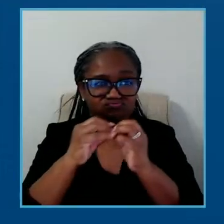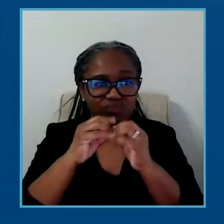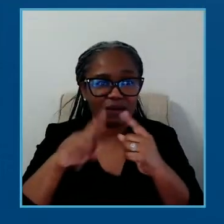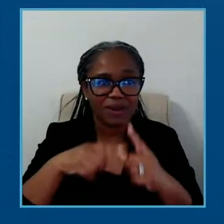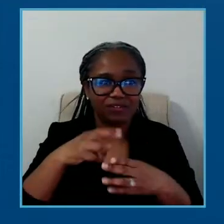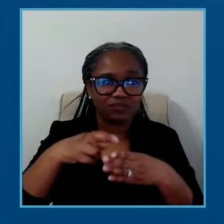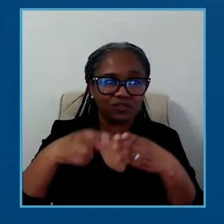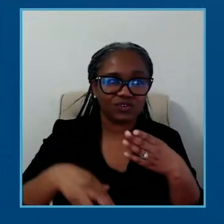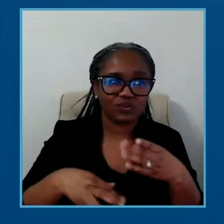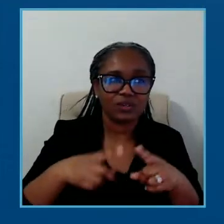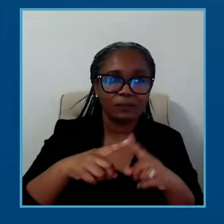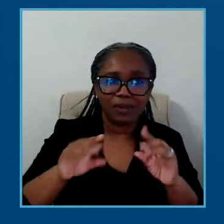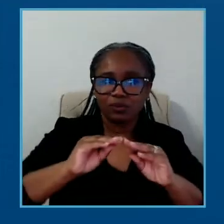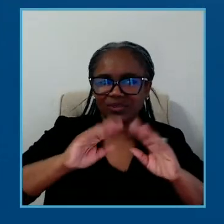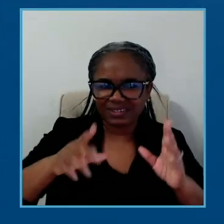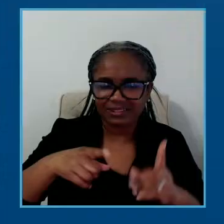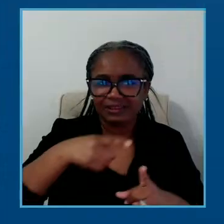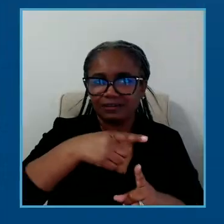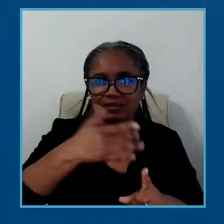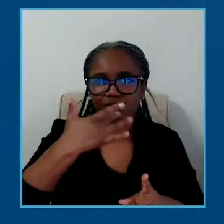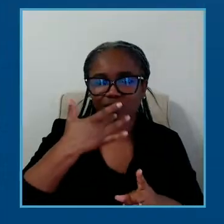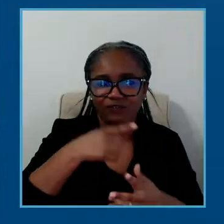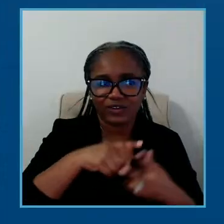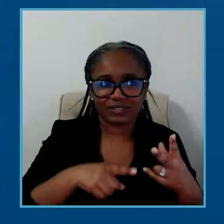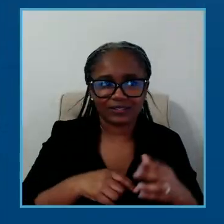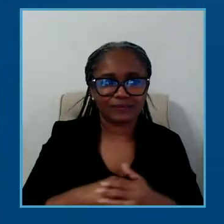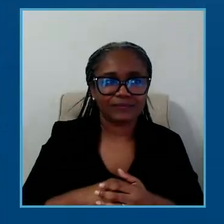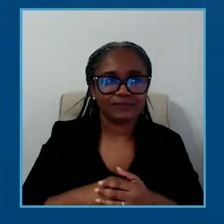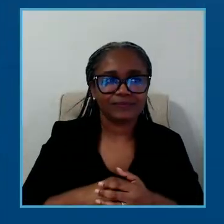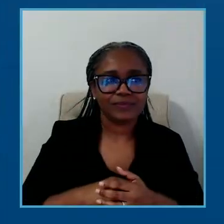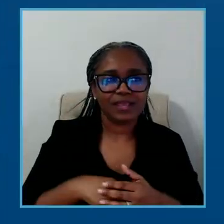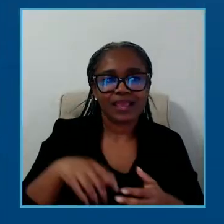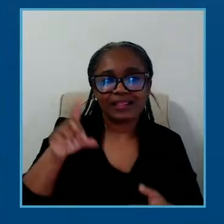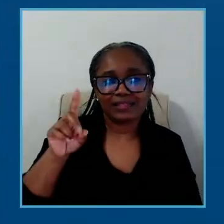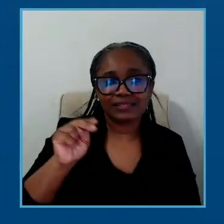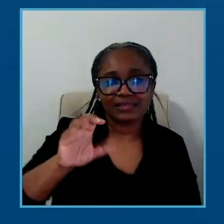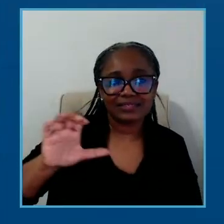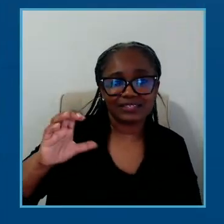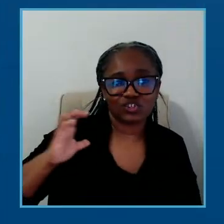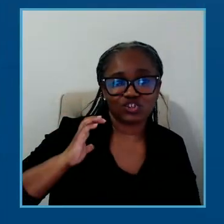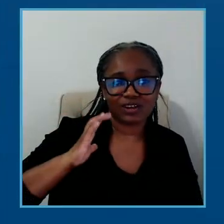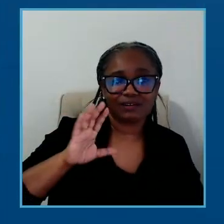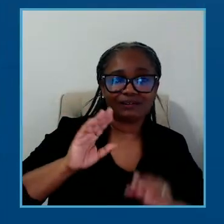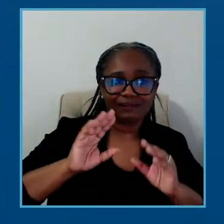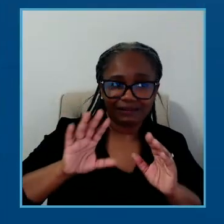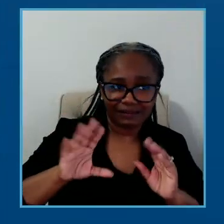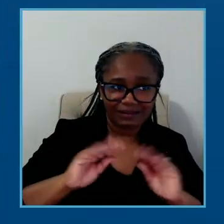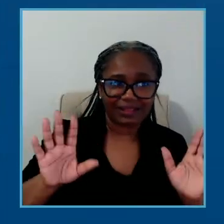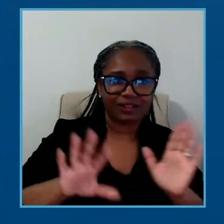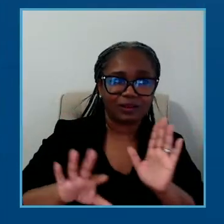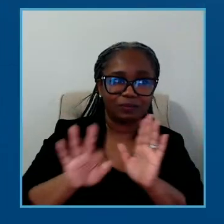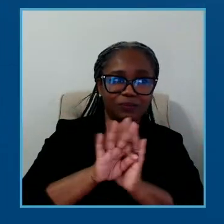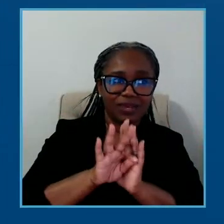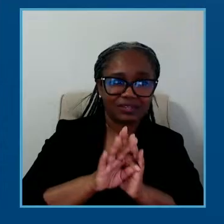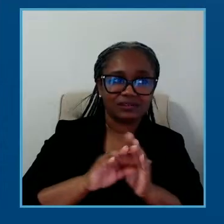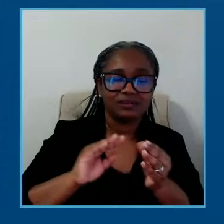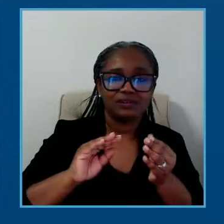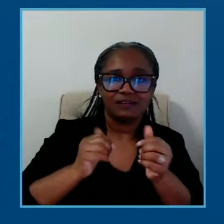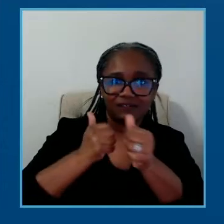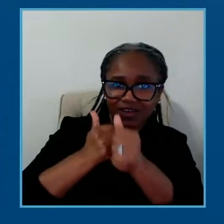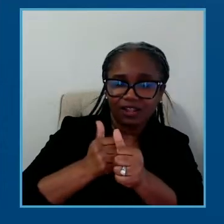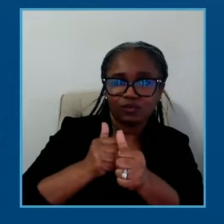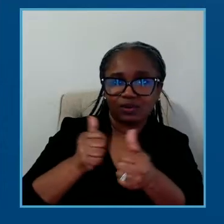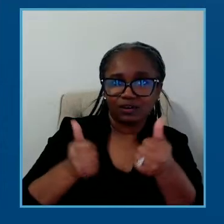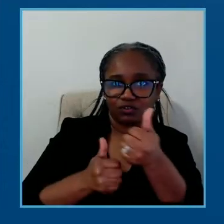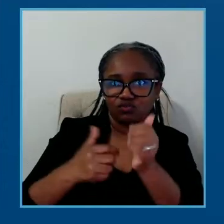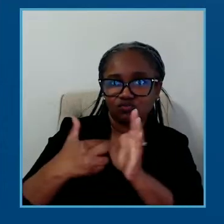those down, starting with the charter. A lot of what makes all of this unique is the DNC's relatively rare requirement